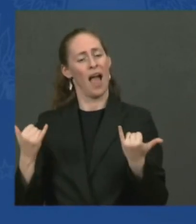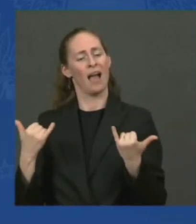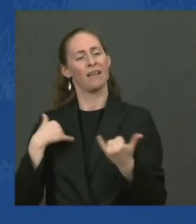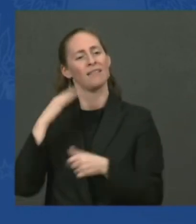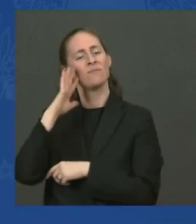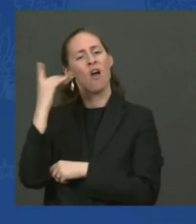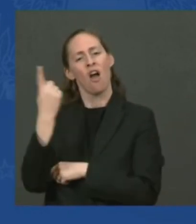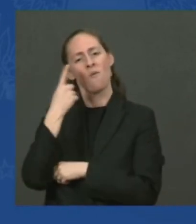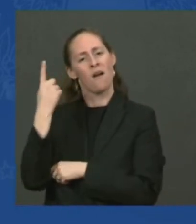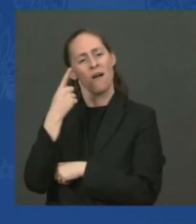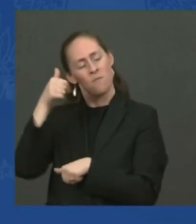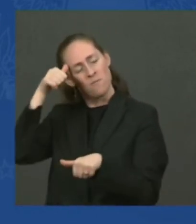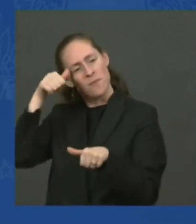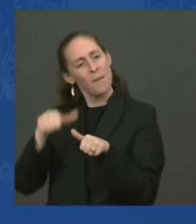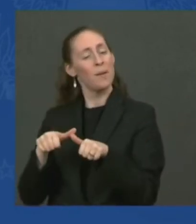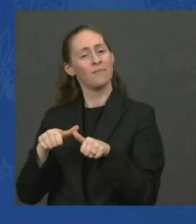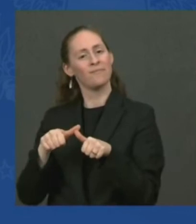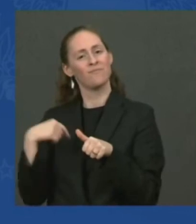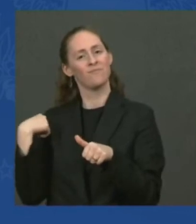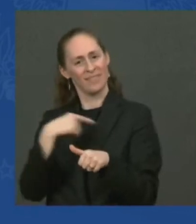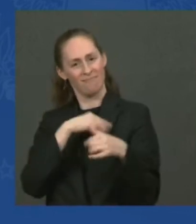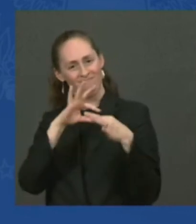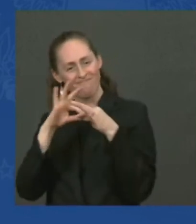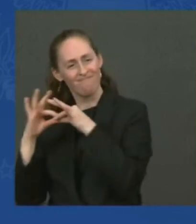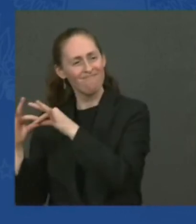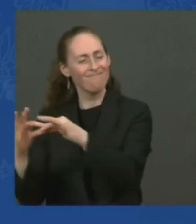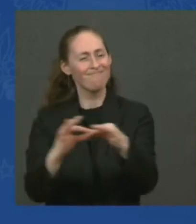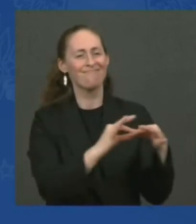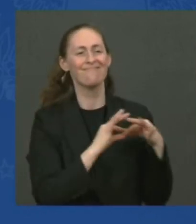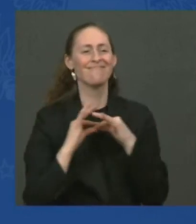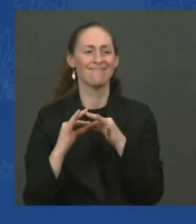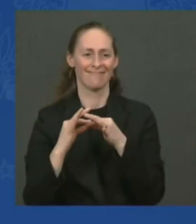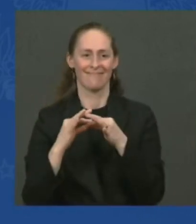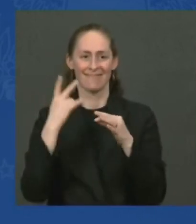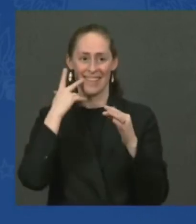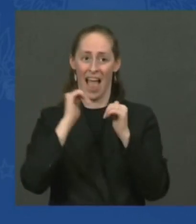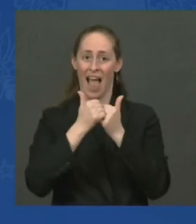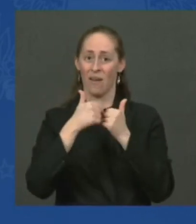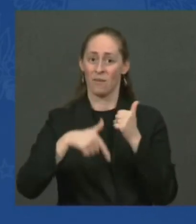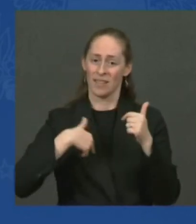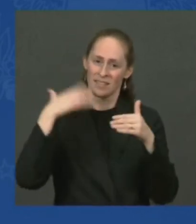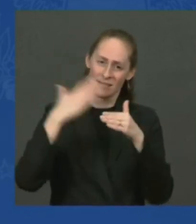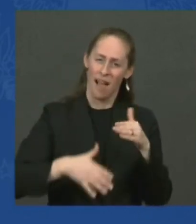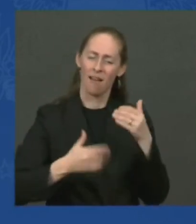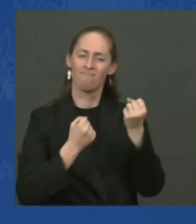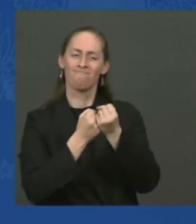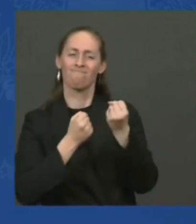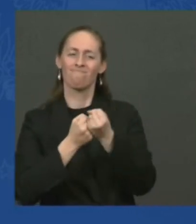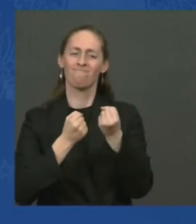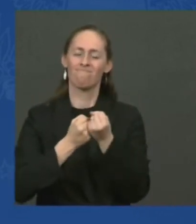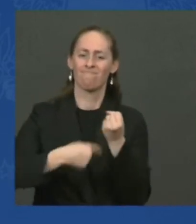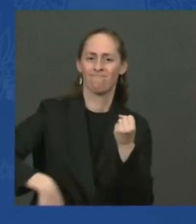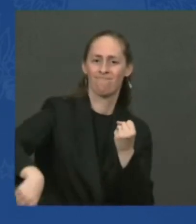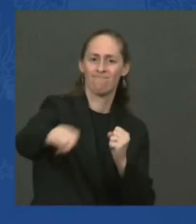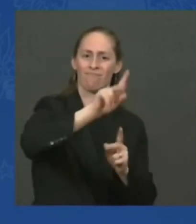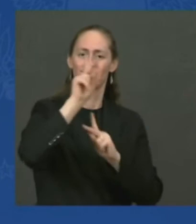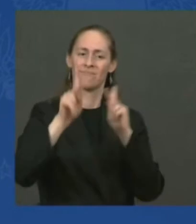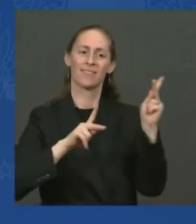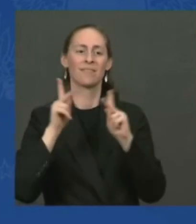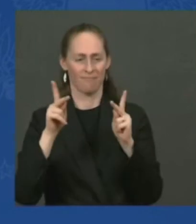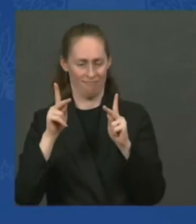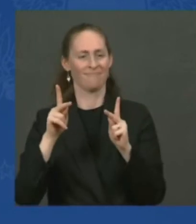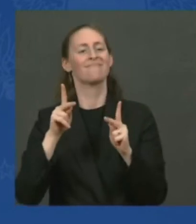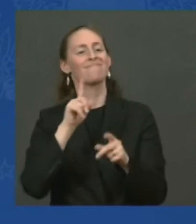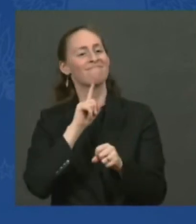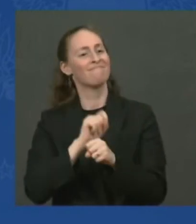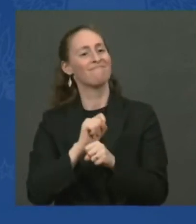come together. Most of all, let's remember what we've got done for the American people when we do come together. I truly believe that 50 years from